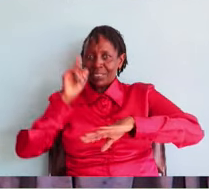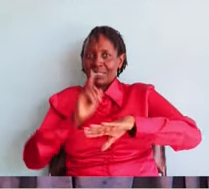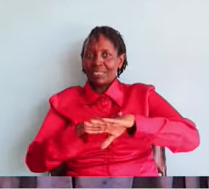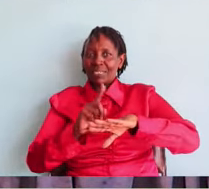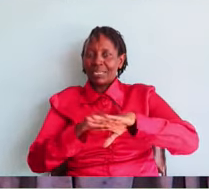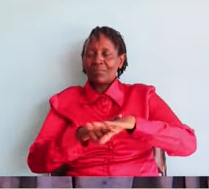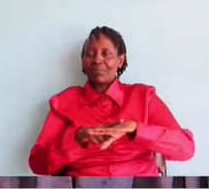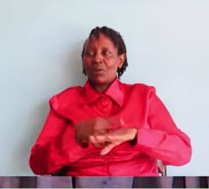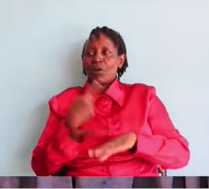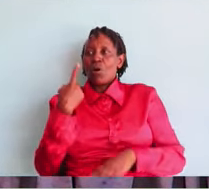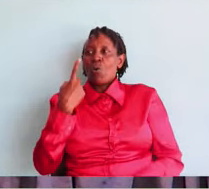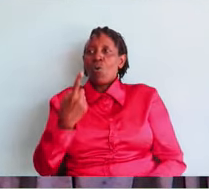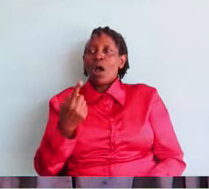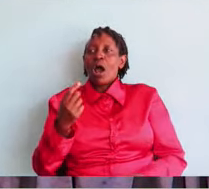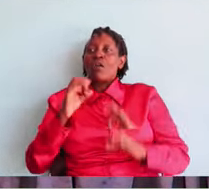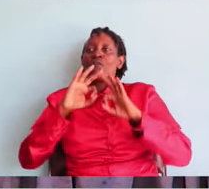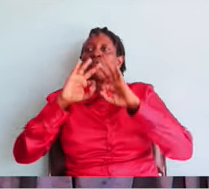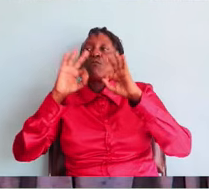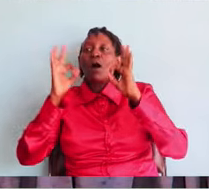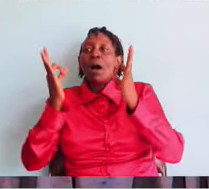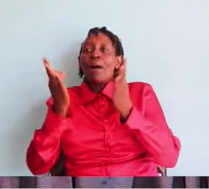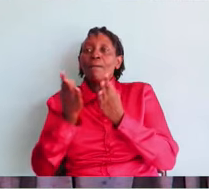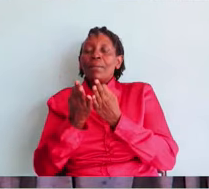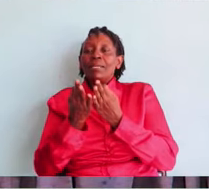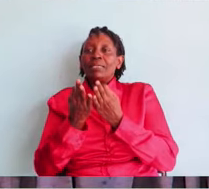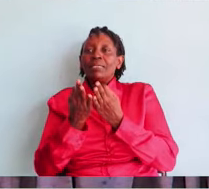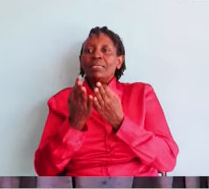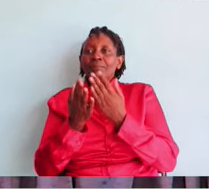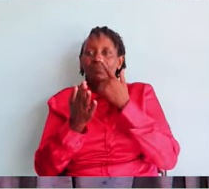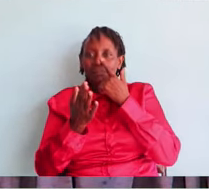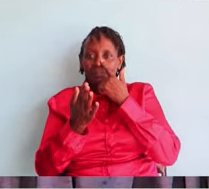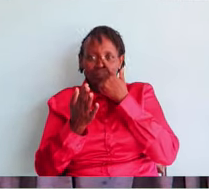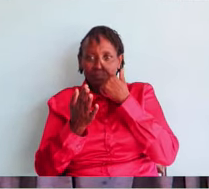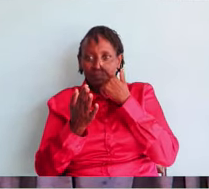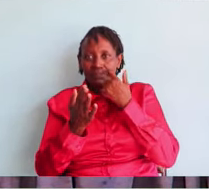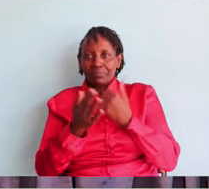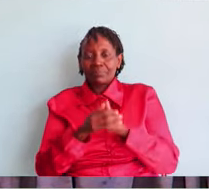the other 1 family are people that we had served with in ministry.